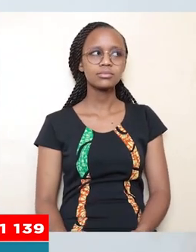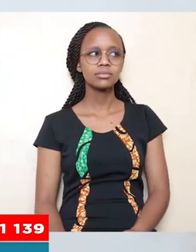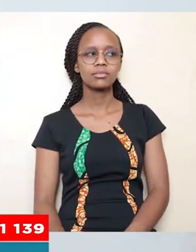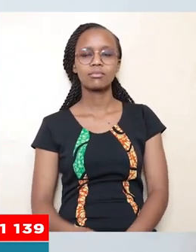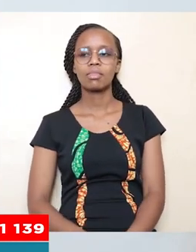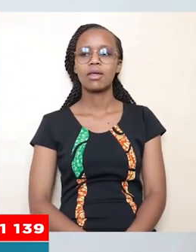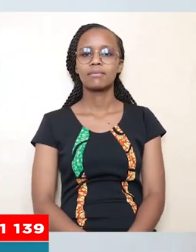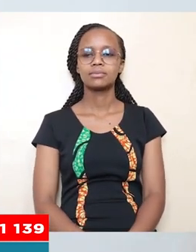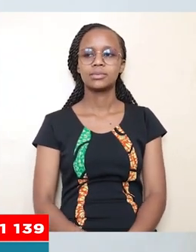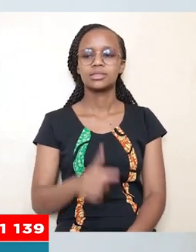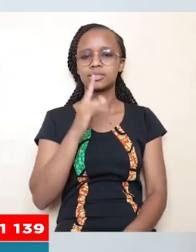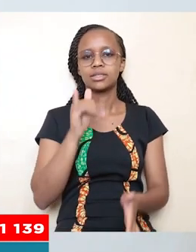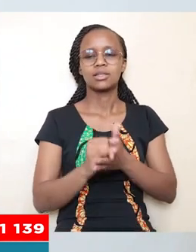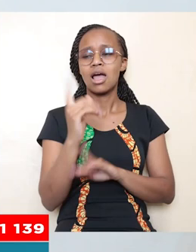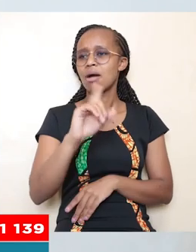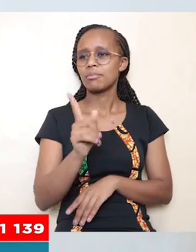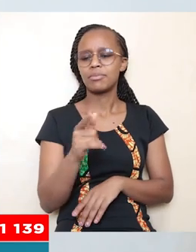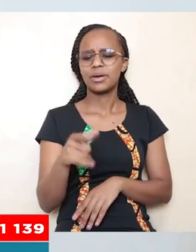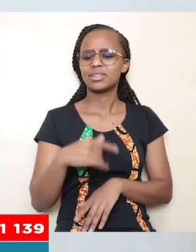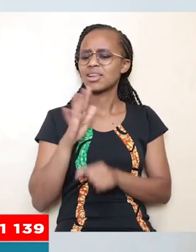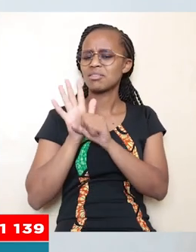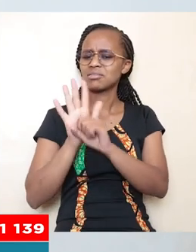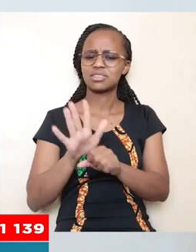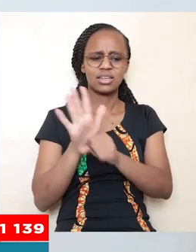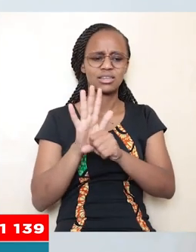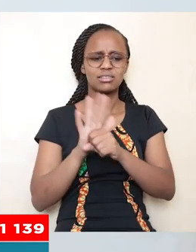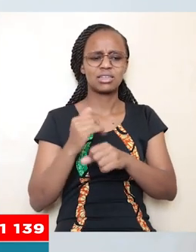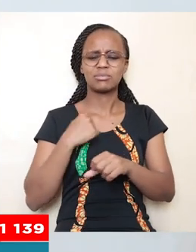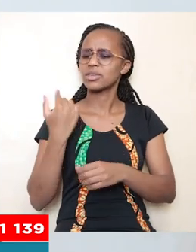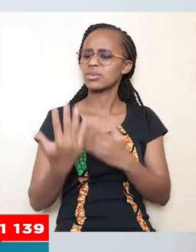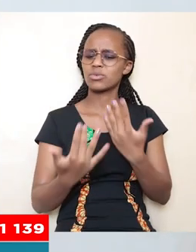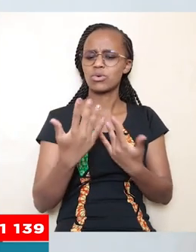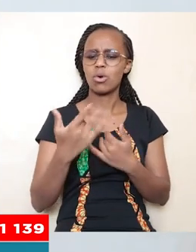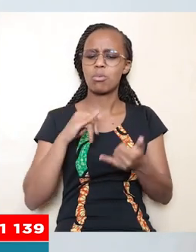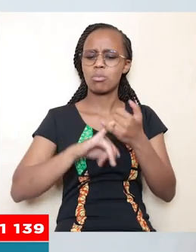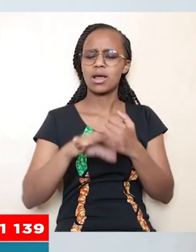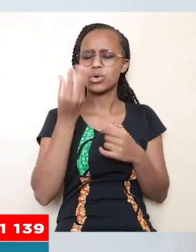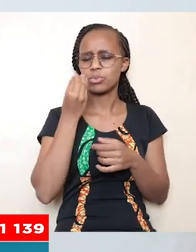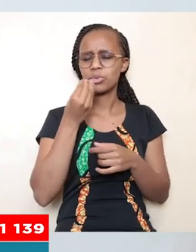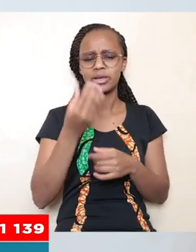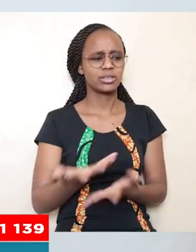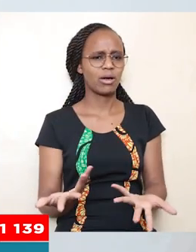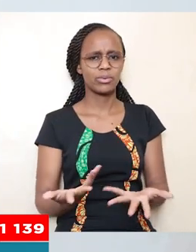Aye. Alafu nasema, no, ananisukuma sana, anataka niwe nikipika, kwani ulikuwa unaolewa ukulwe.